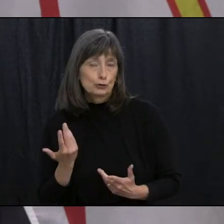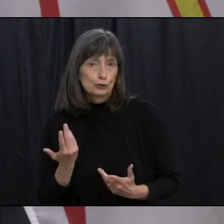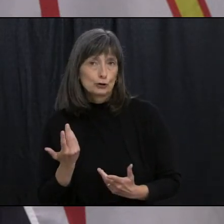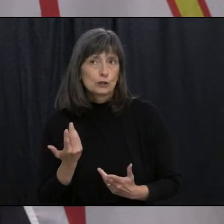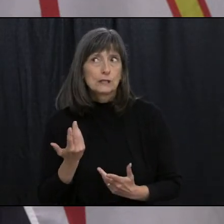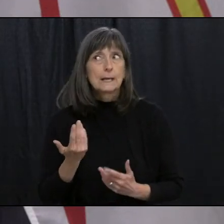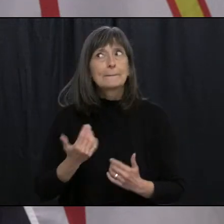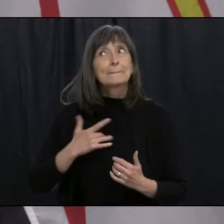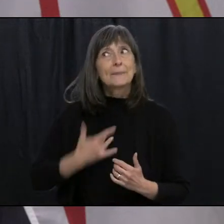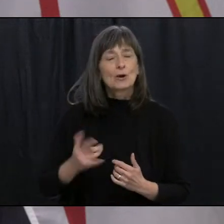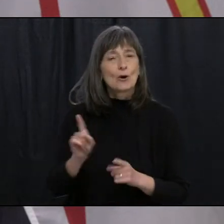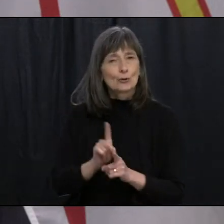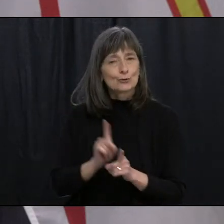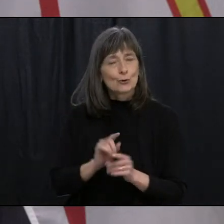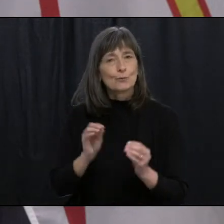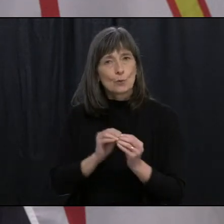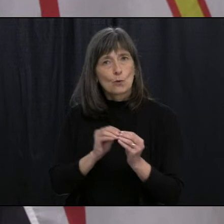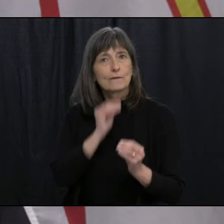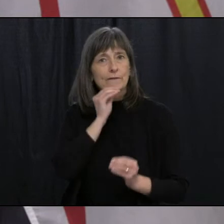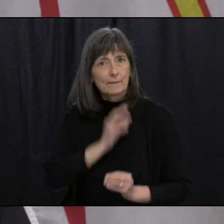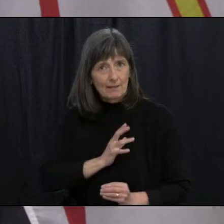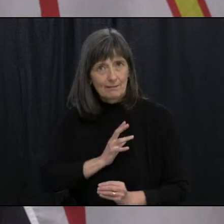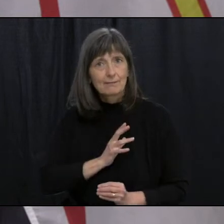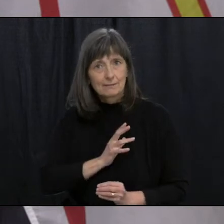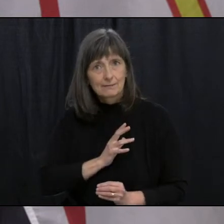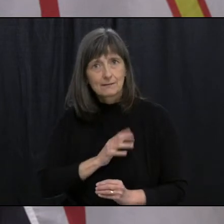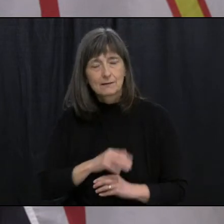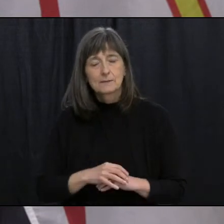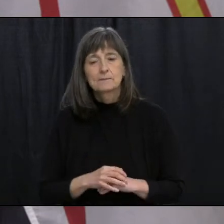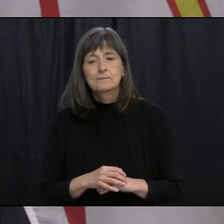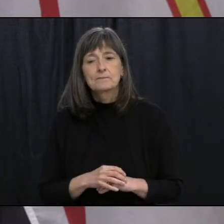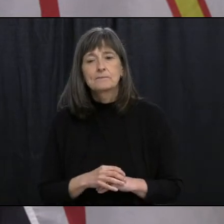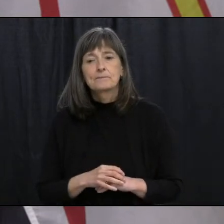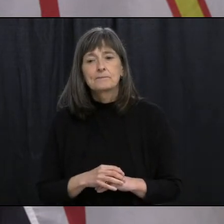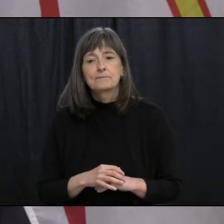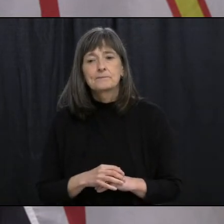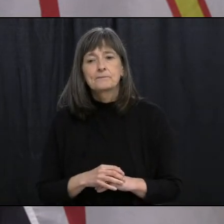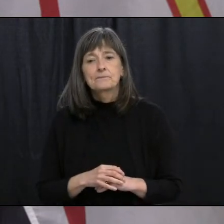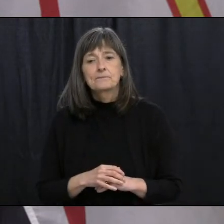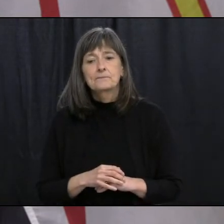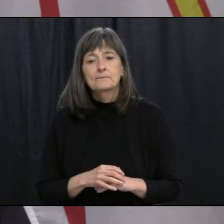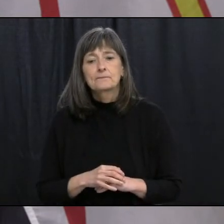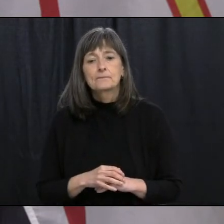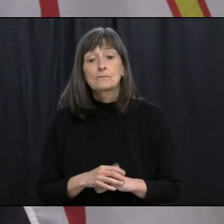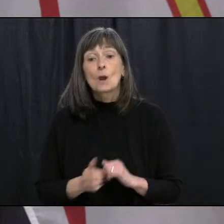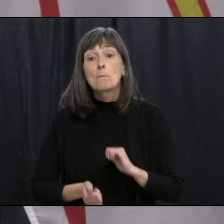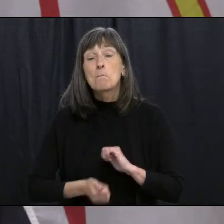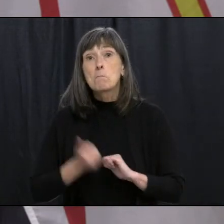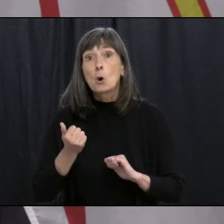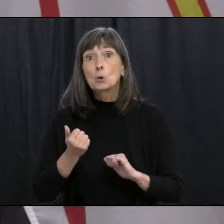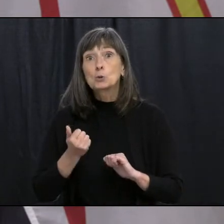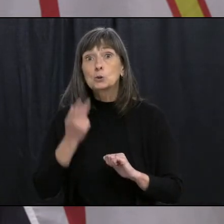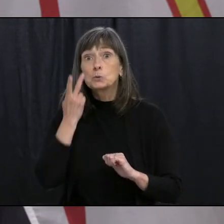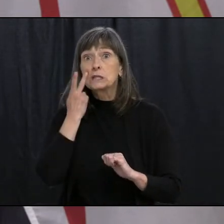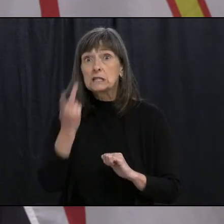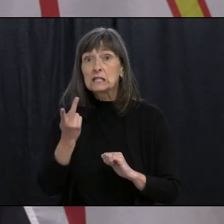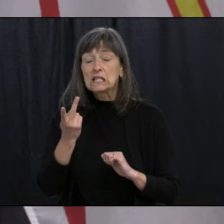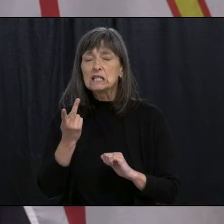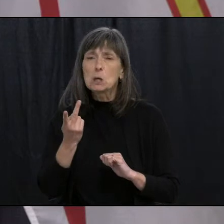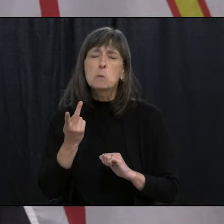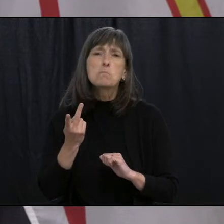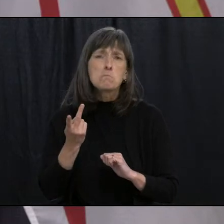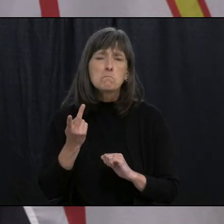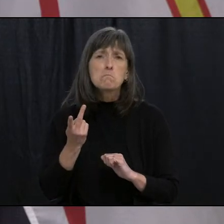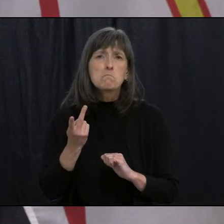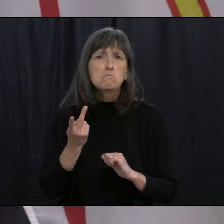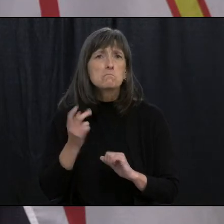than females. We know that it appears that the vast majority of cases are actually quite mild.